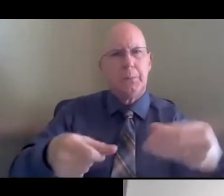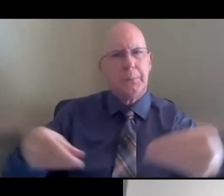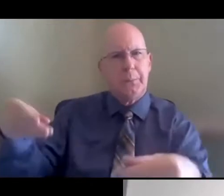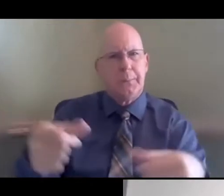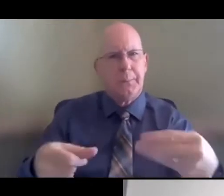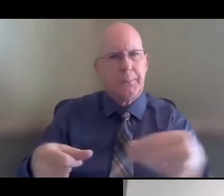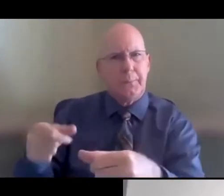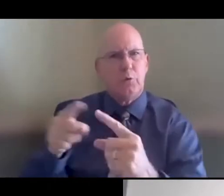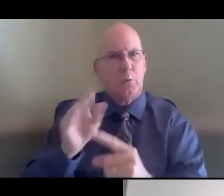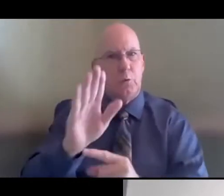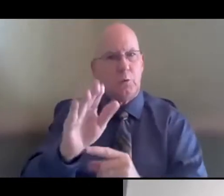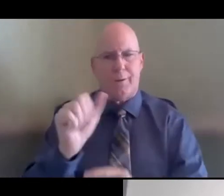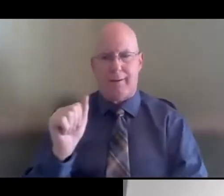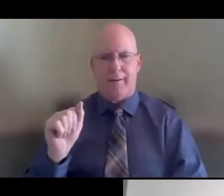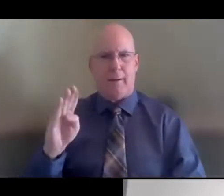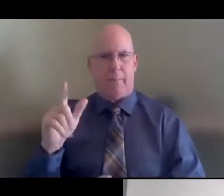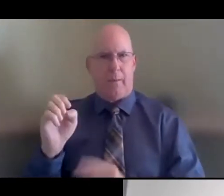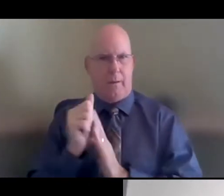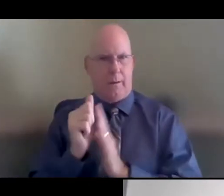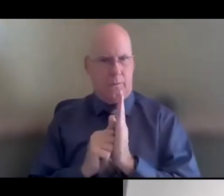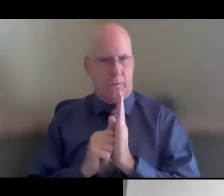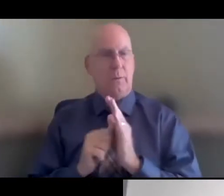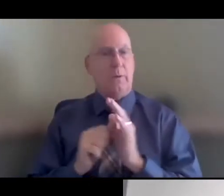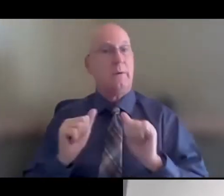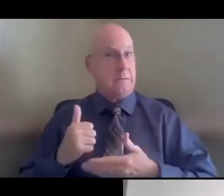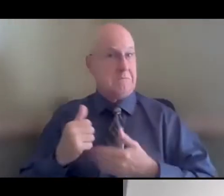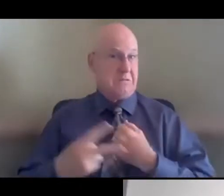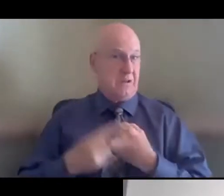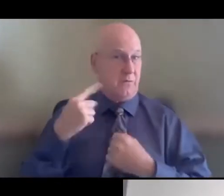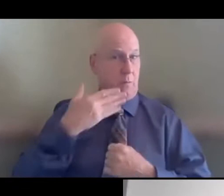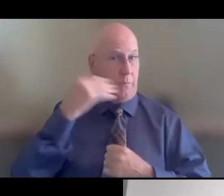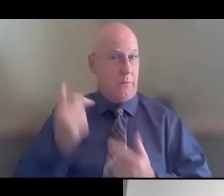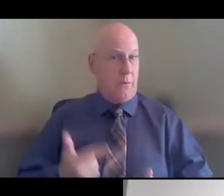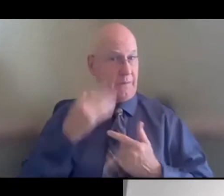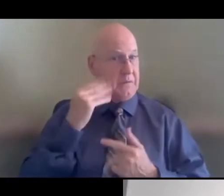account to really allow you to save for a better life experience.